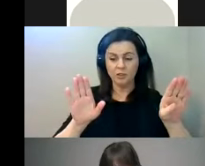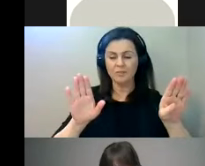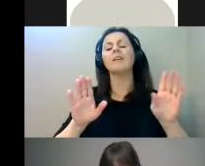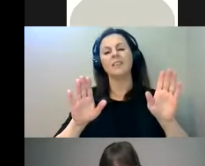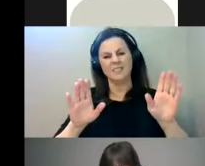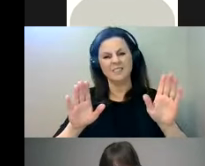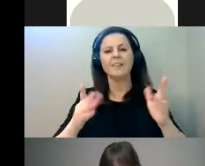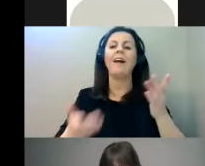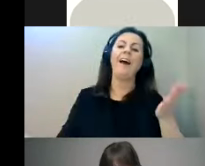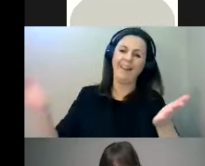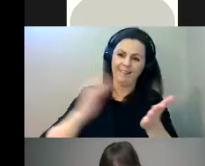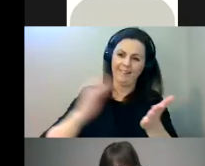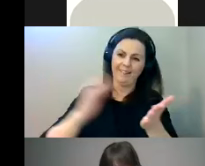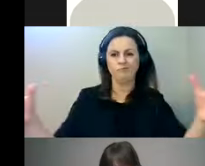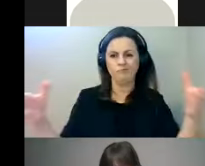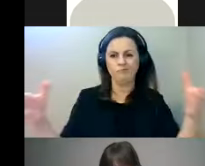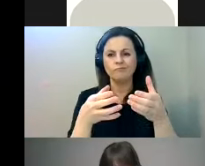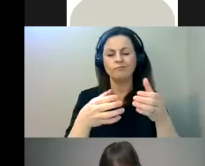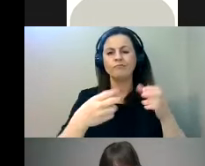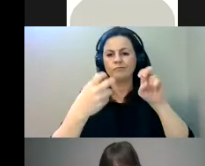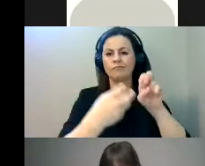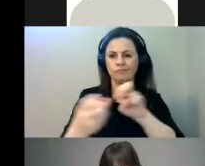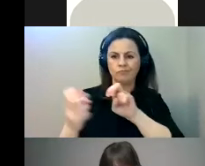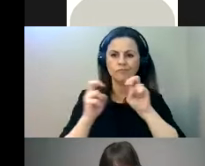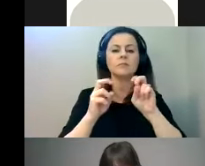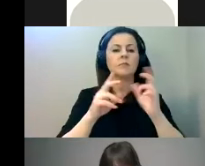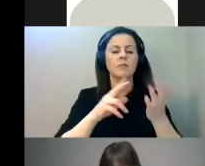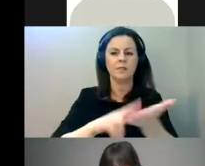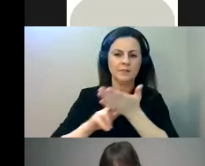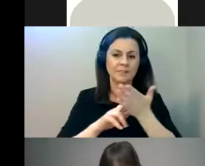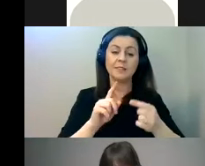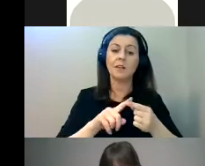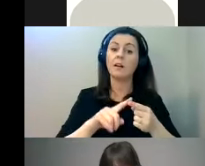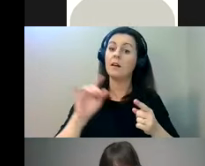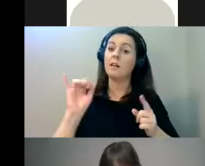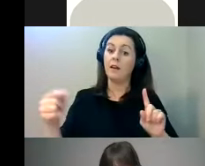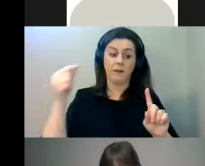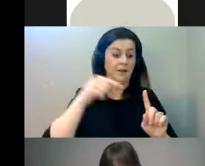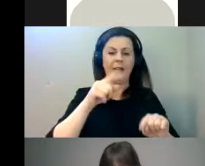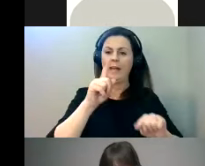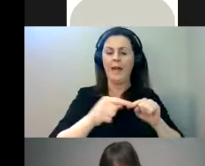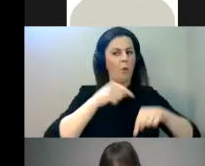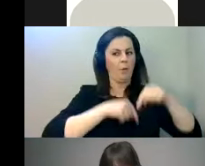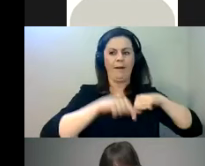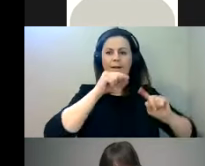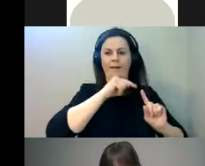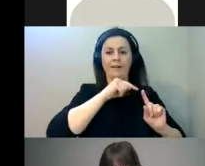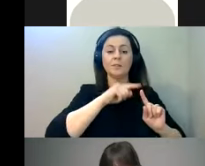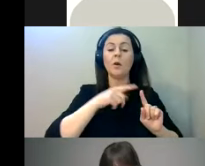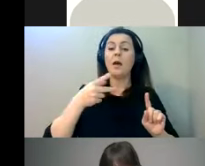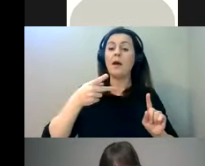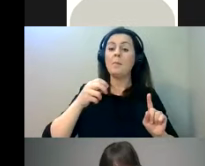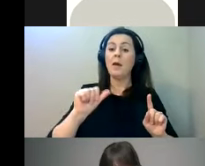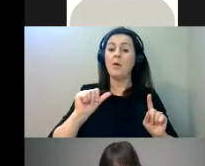post-pandemic. The relief is not retroactive, and the powers of attorney and the wills that were signed before